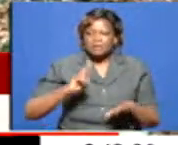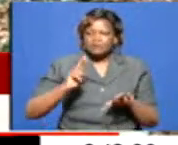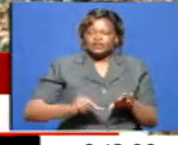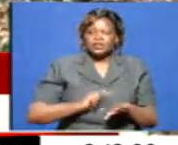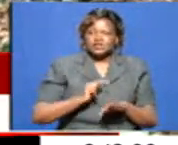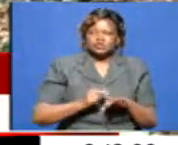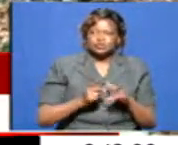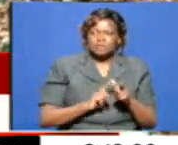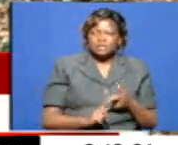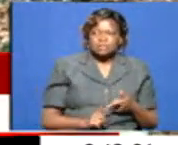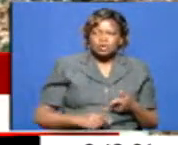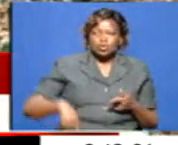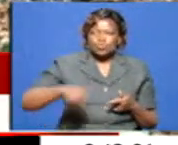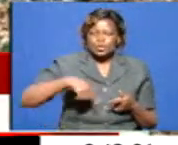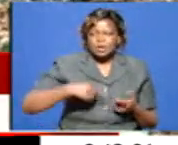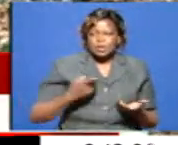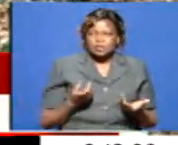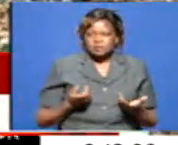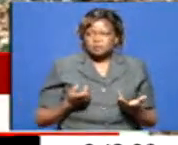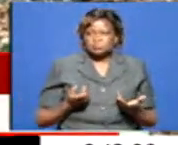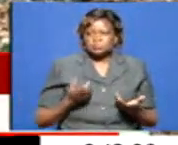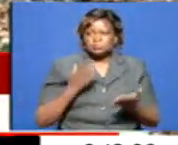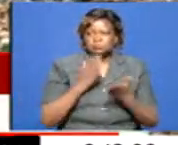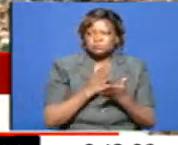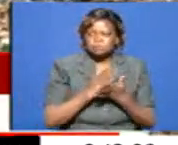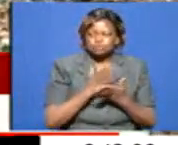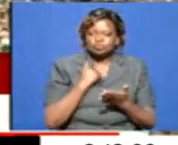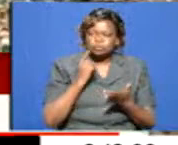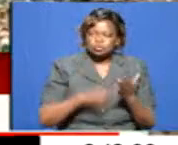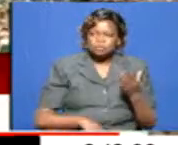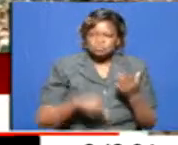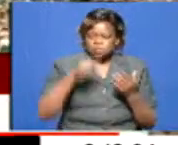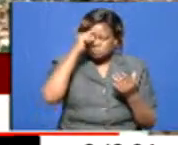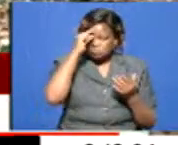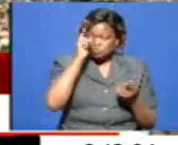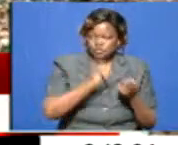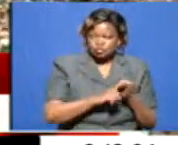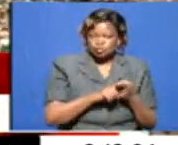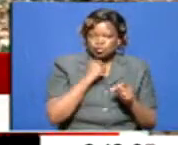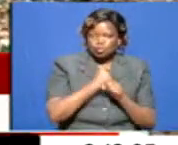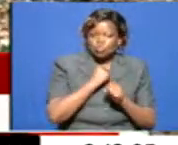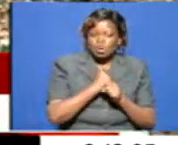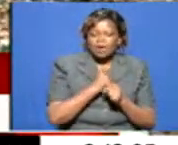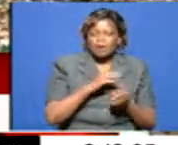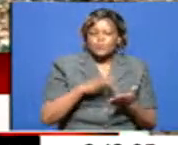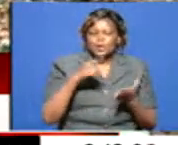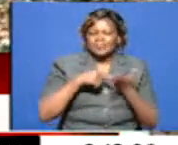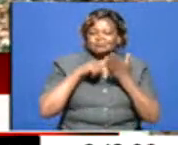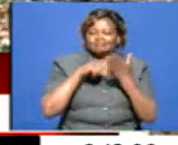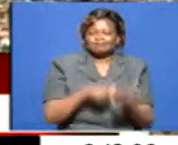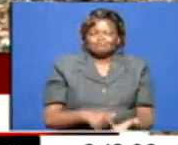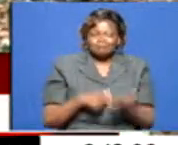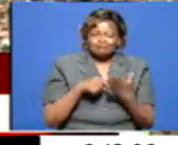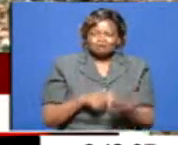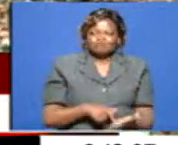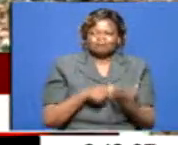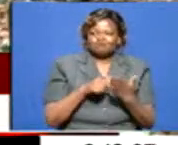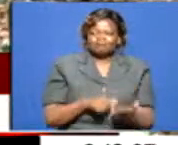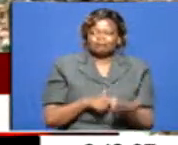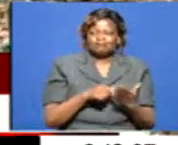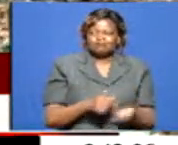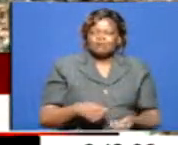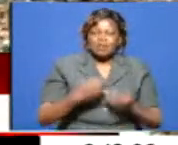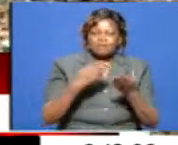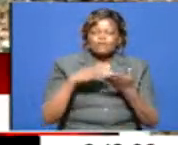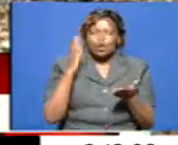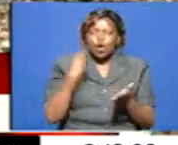and we really would like the government to put more emphasis on giving more